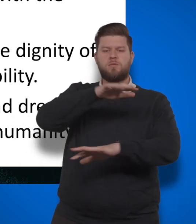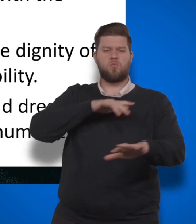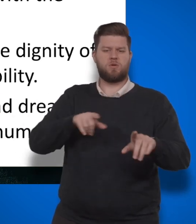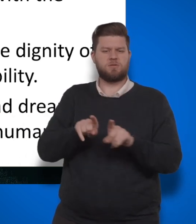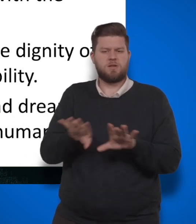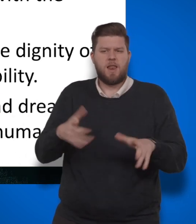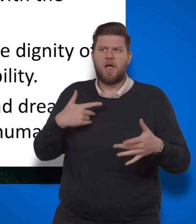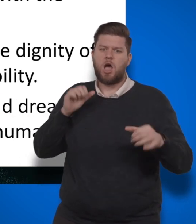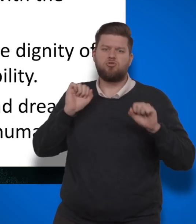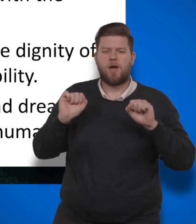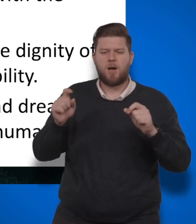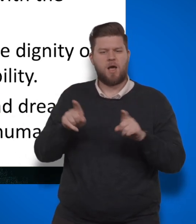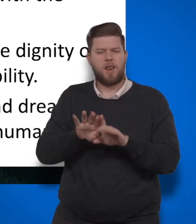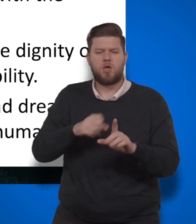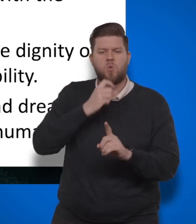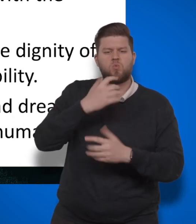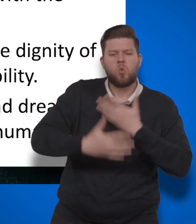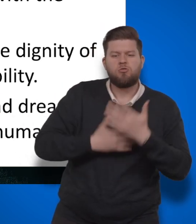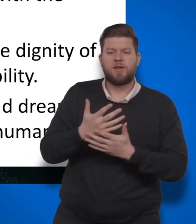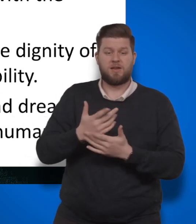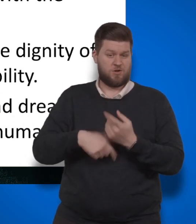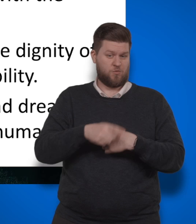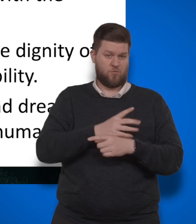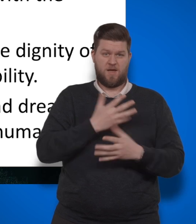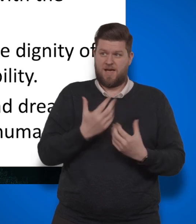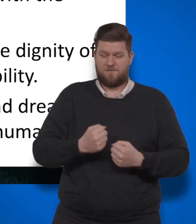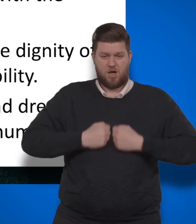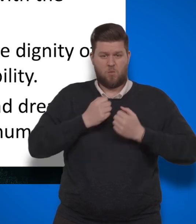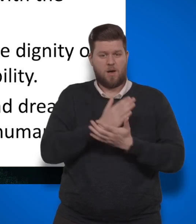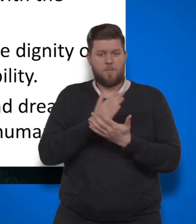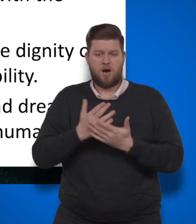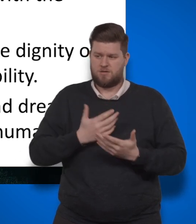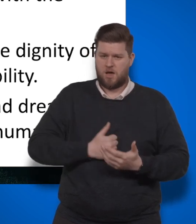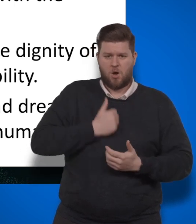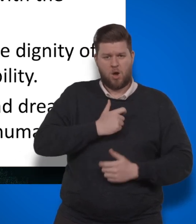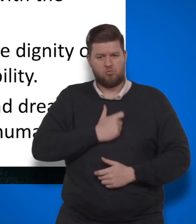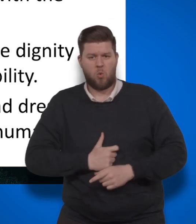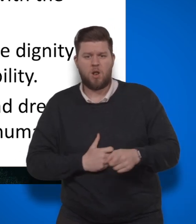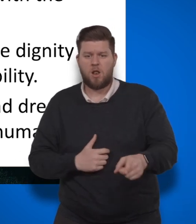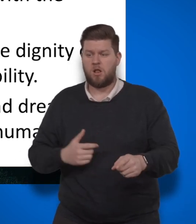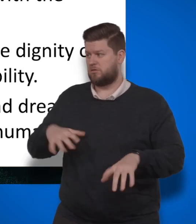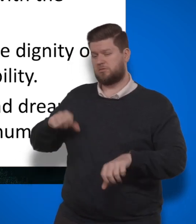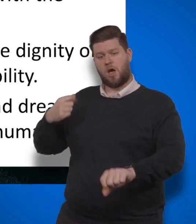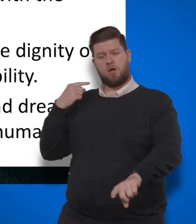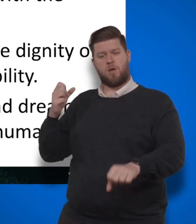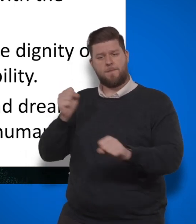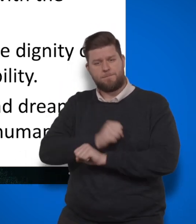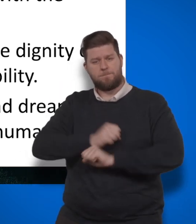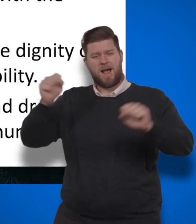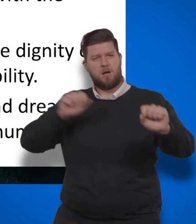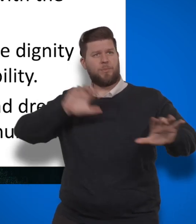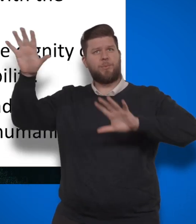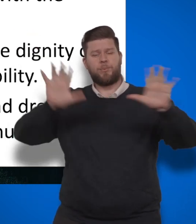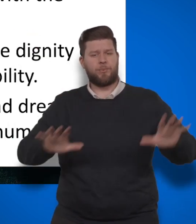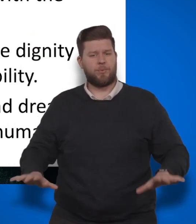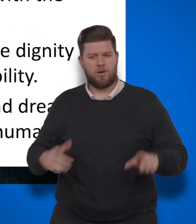narrative, and we are all part of it. And the drama starts before the Big Bang, and it will go on beyond the heat death of the